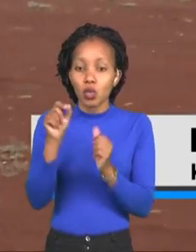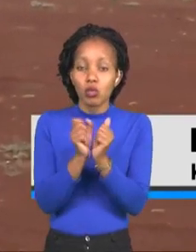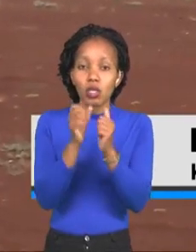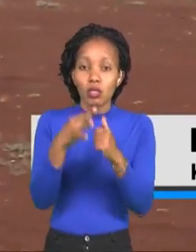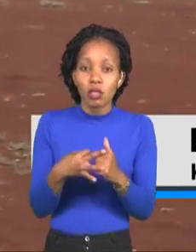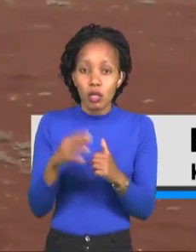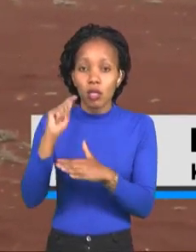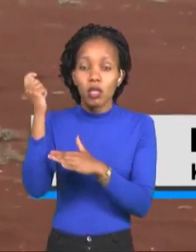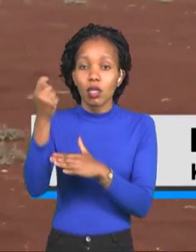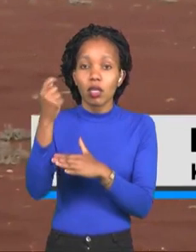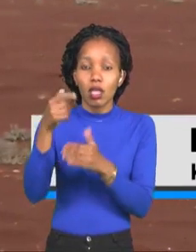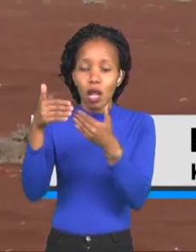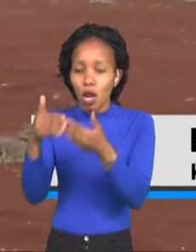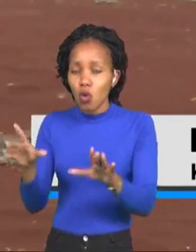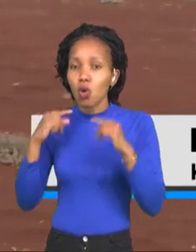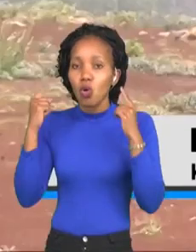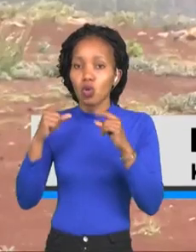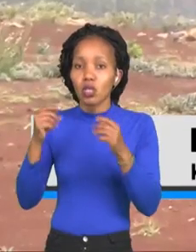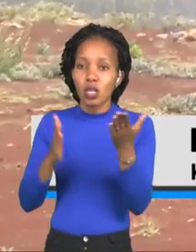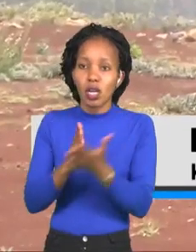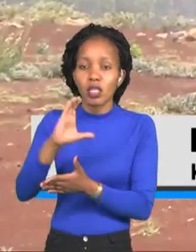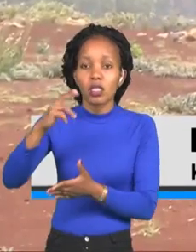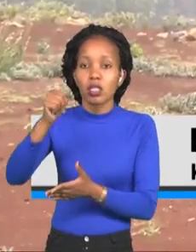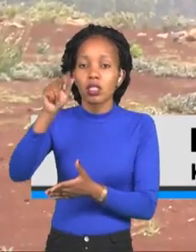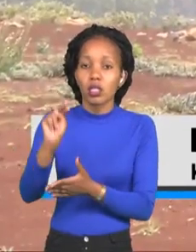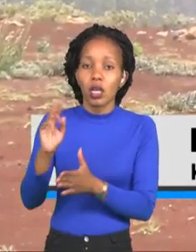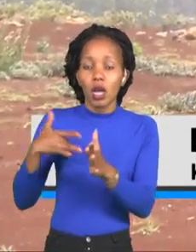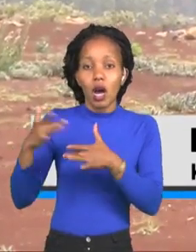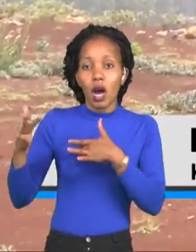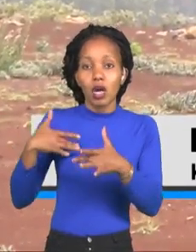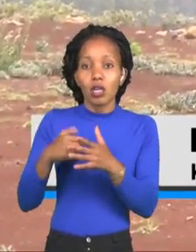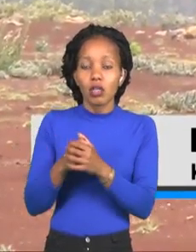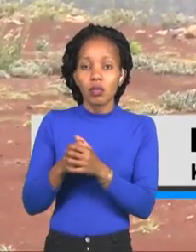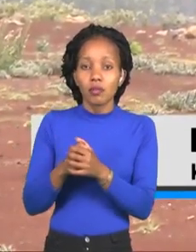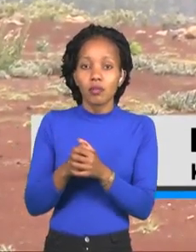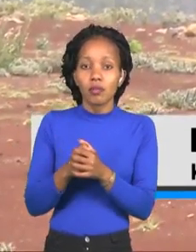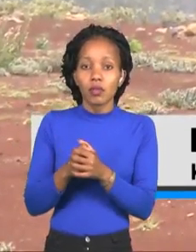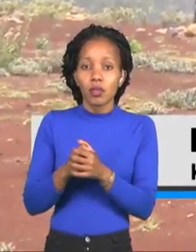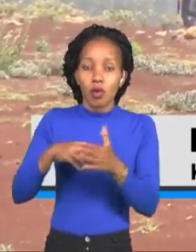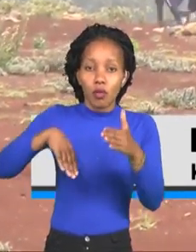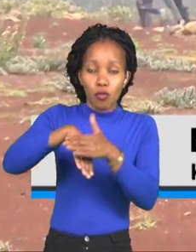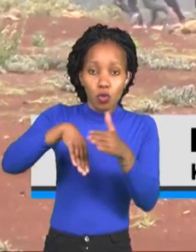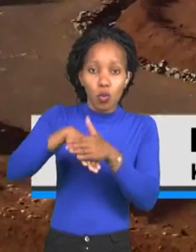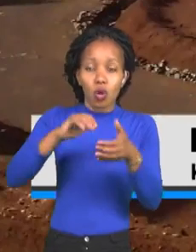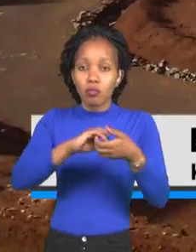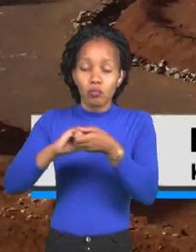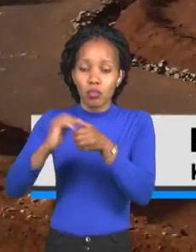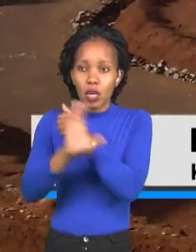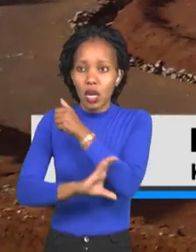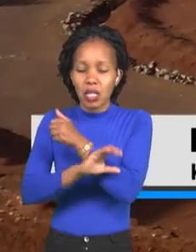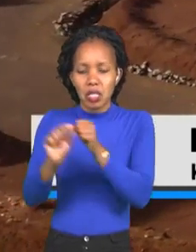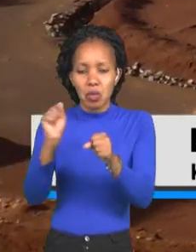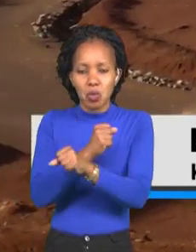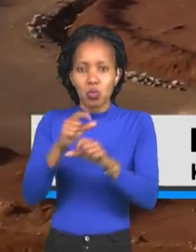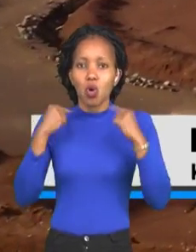2018, Kenya lost the hosting rights for CHAN. According to the Confederation of African Football, the country was not in a